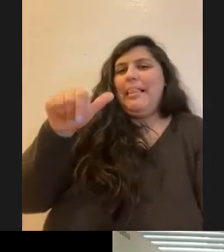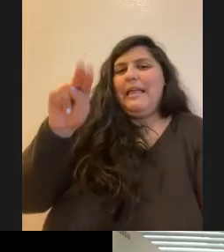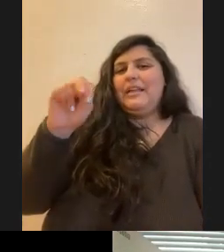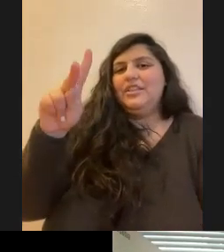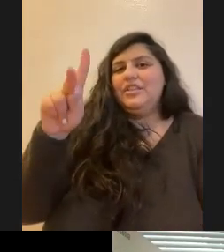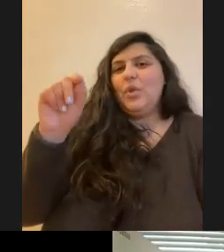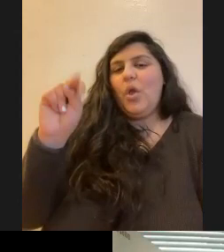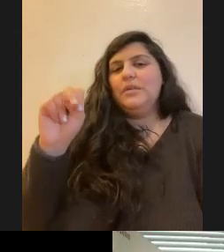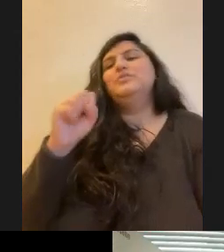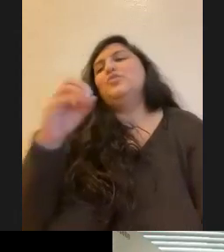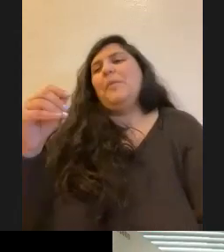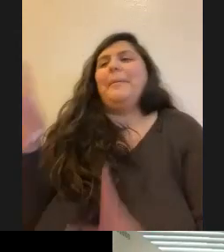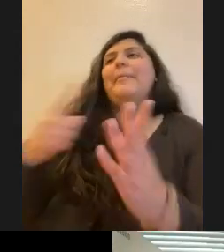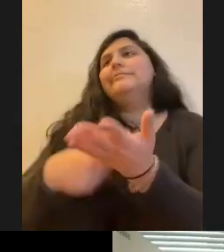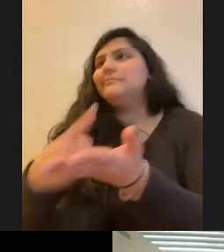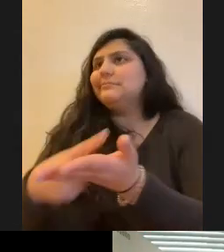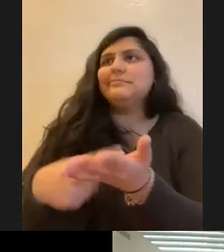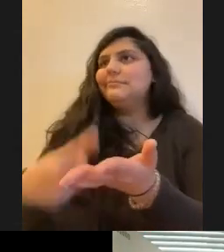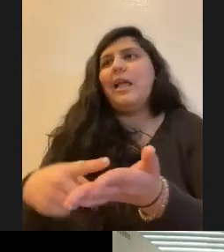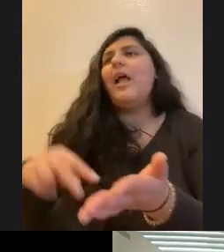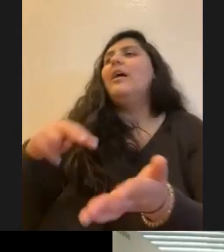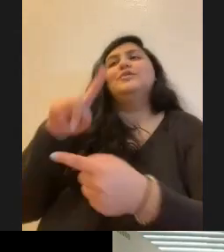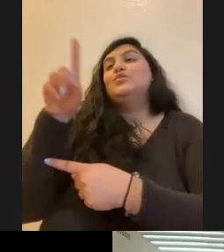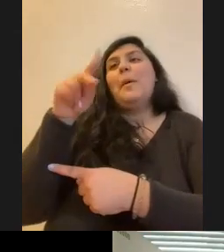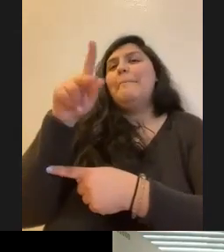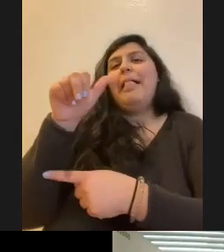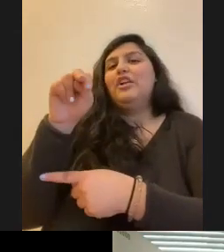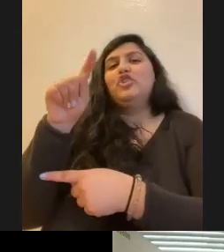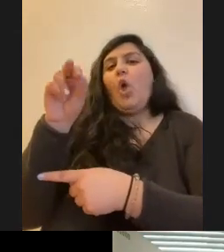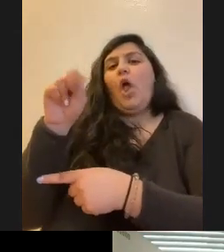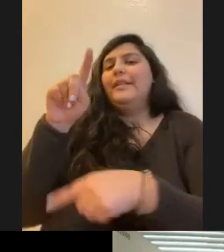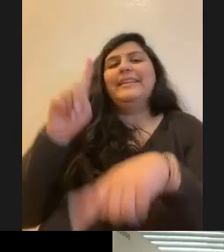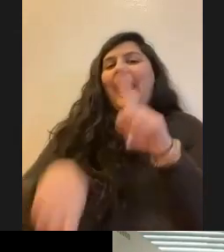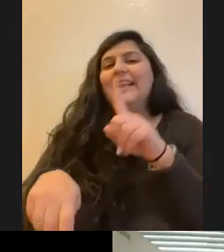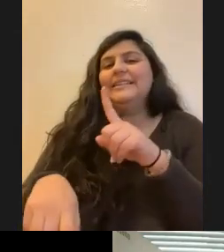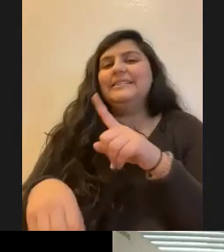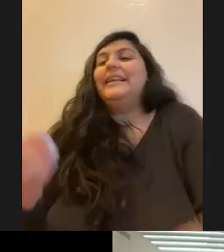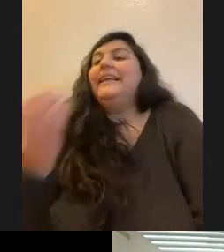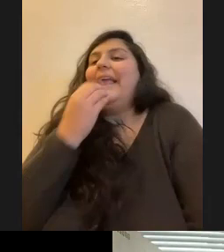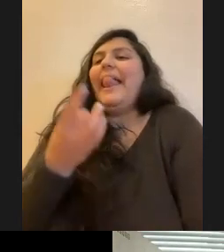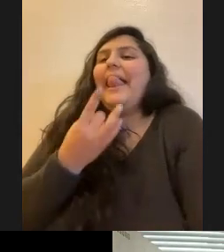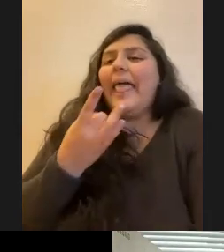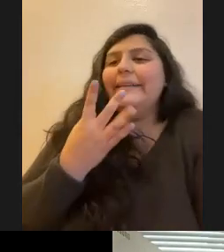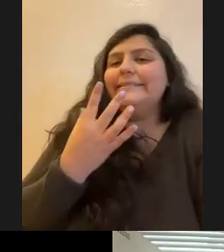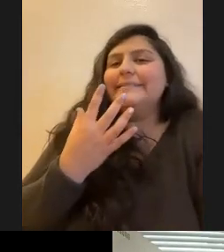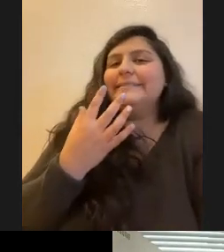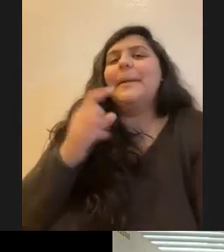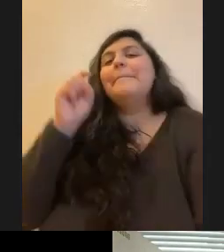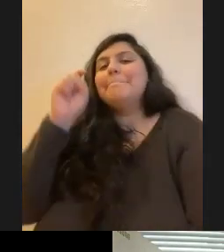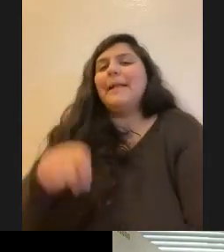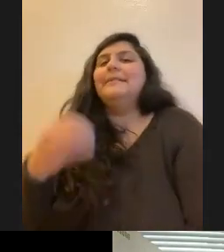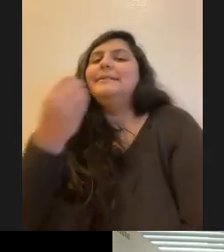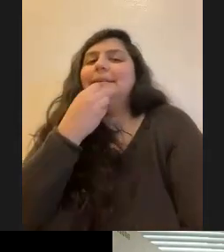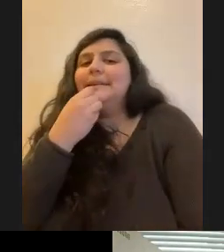And so that's been the debate where I'm like, okay, zooplankton they can't just like consume light to get their energy. They have to